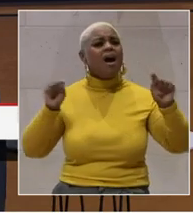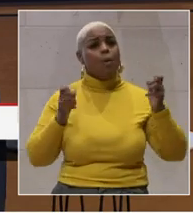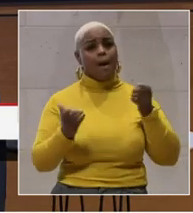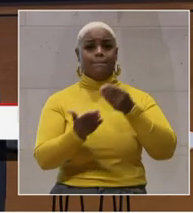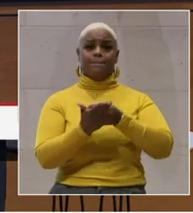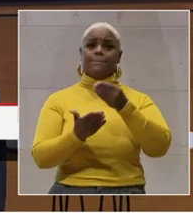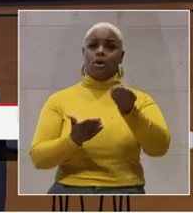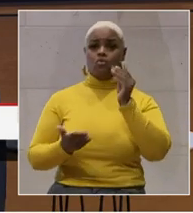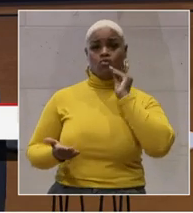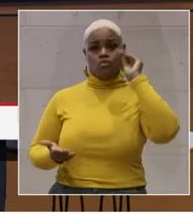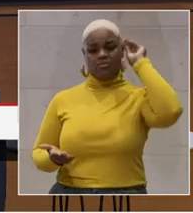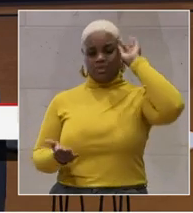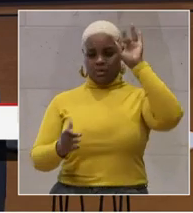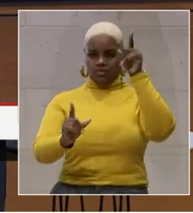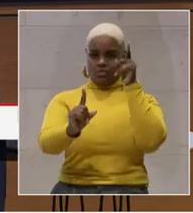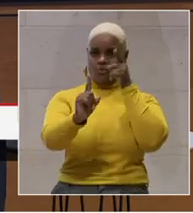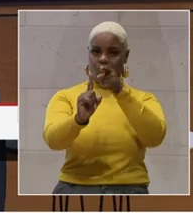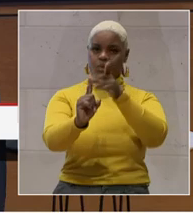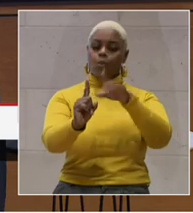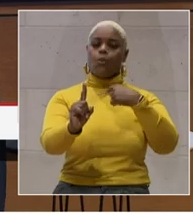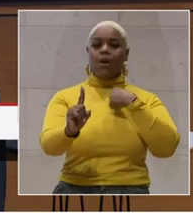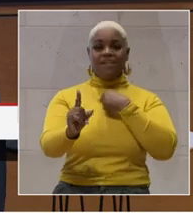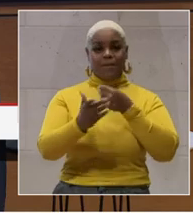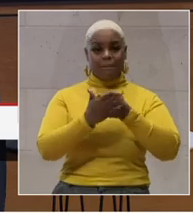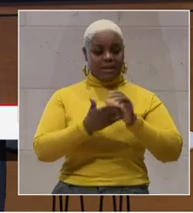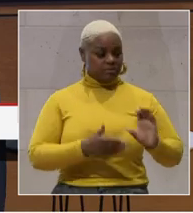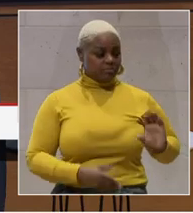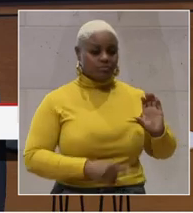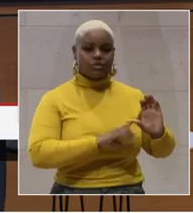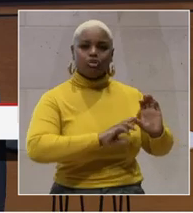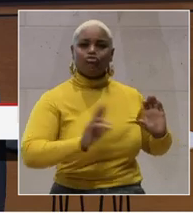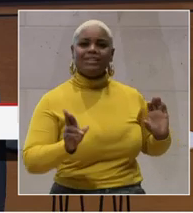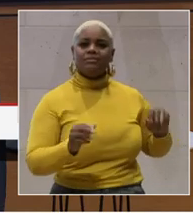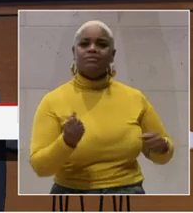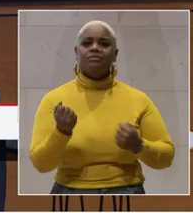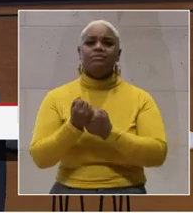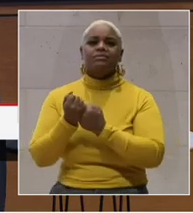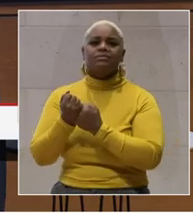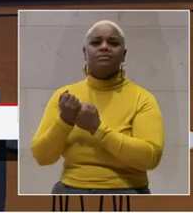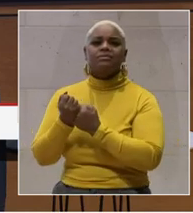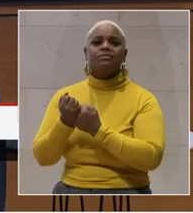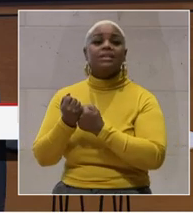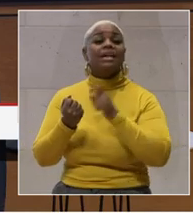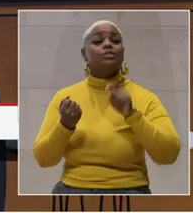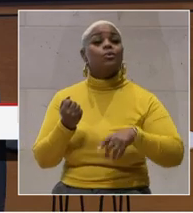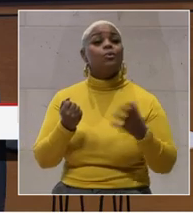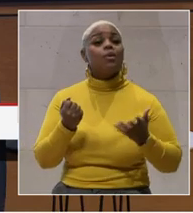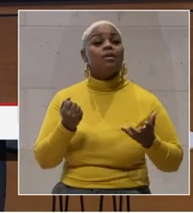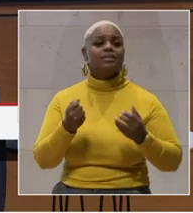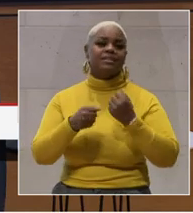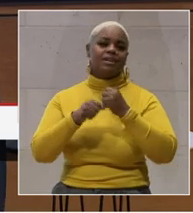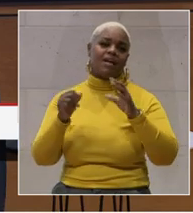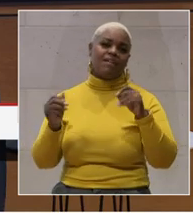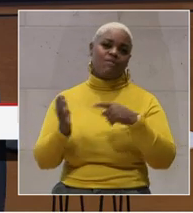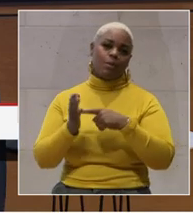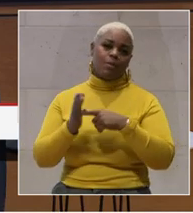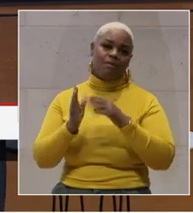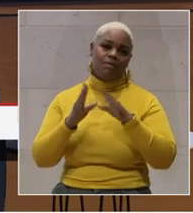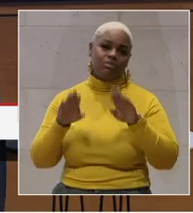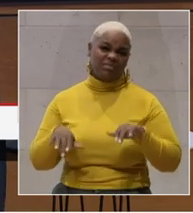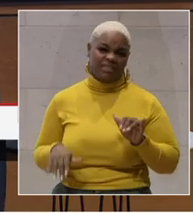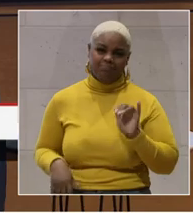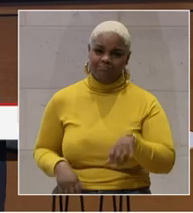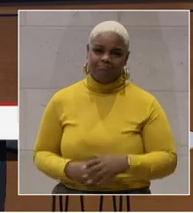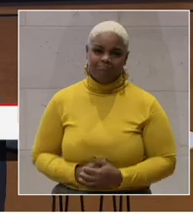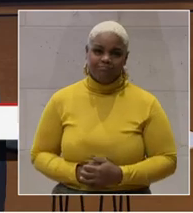homes and build wealth when they have safe and affordable housing. And I couldn't agree more with the Secretary's point that